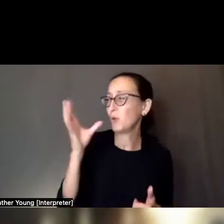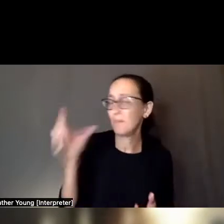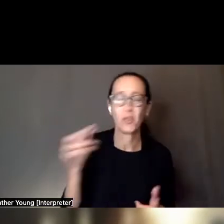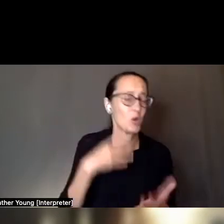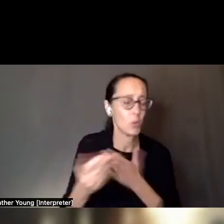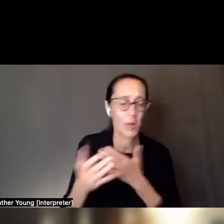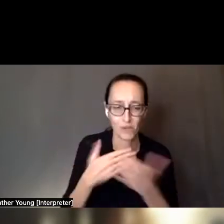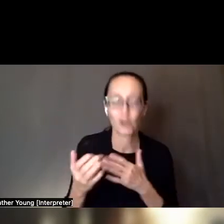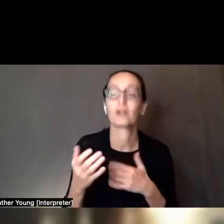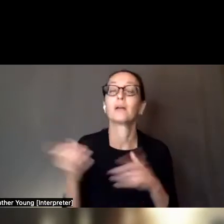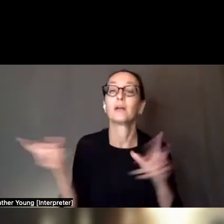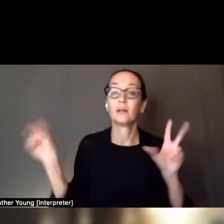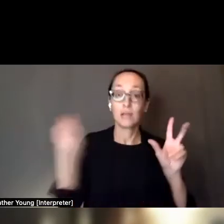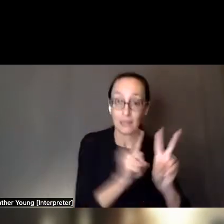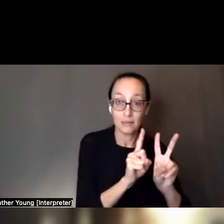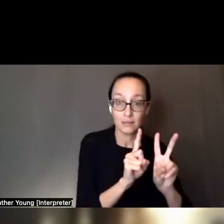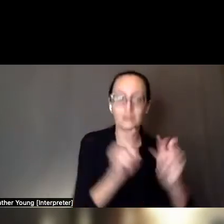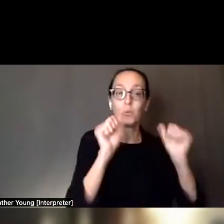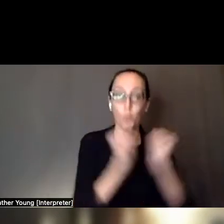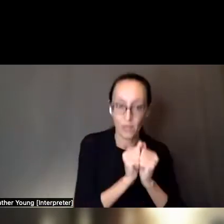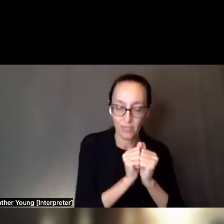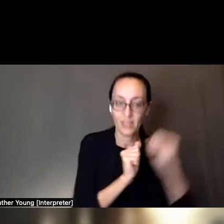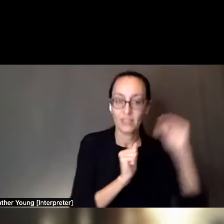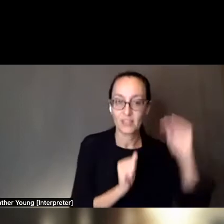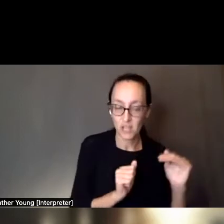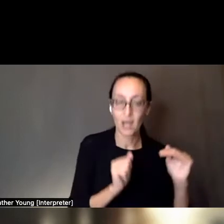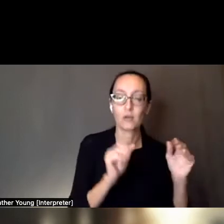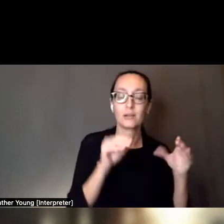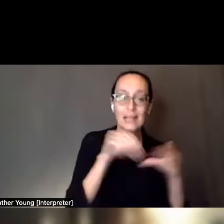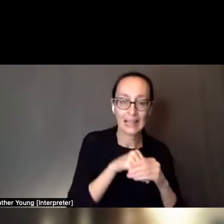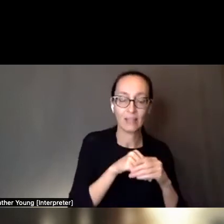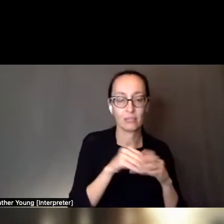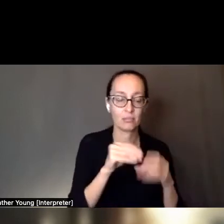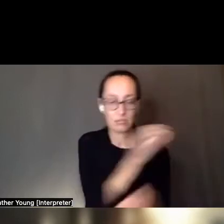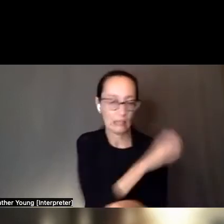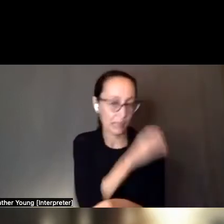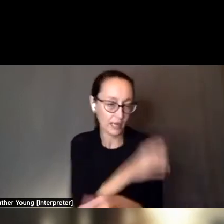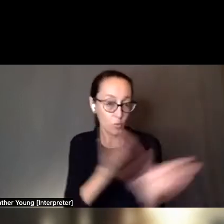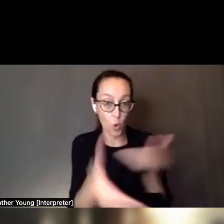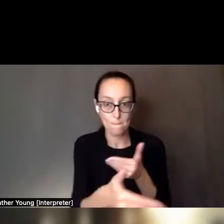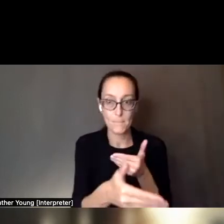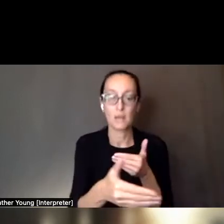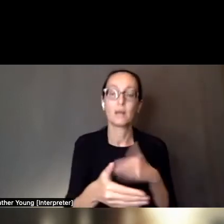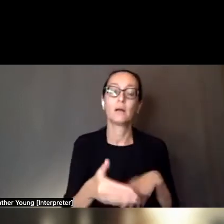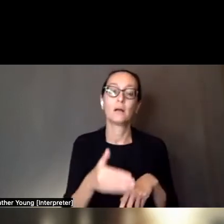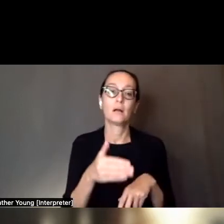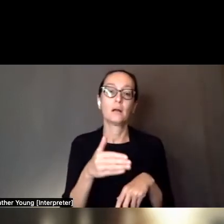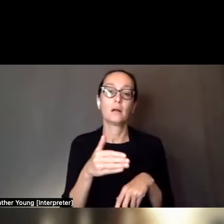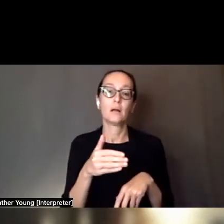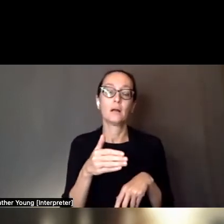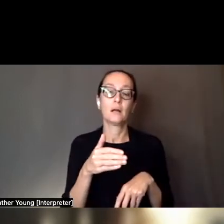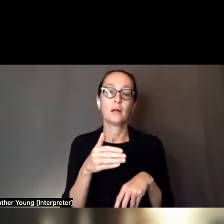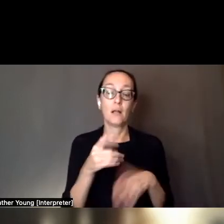is in the room with the child. And the role of that therapist really is to mentor